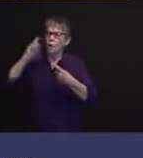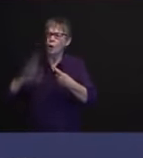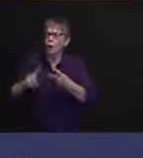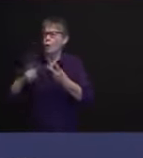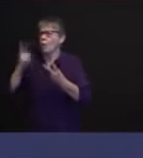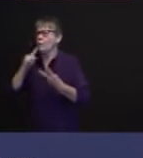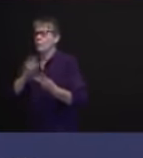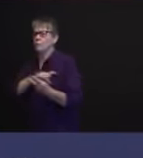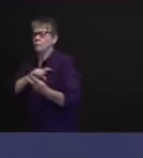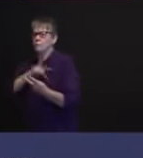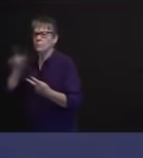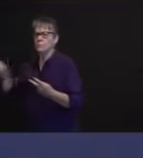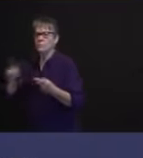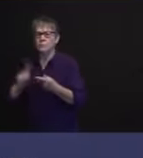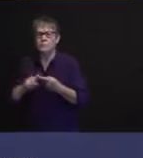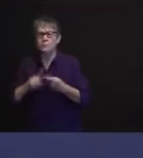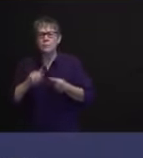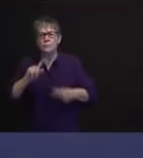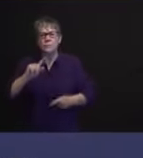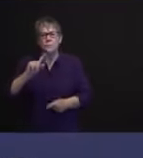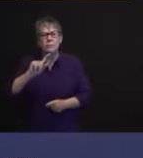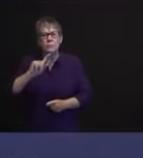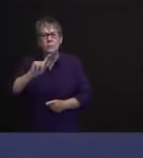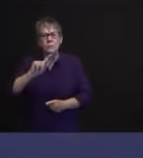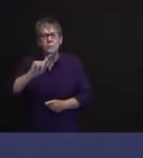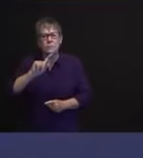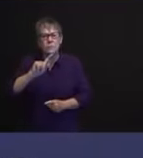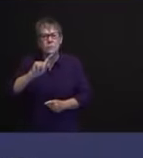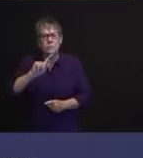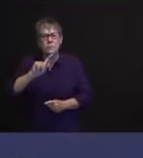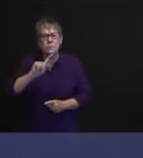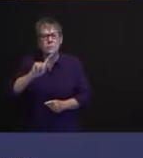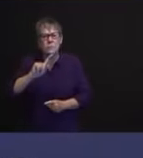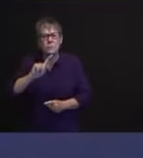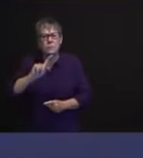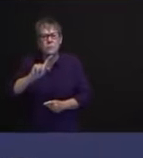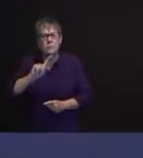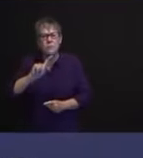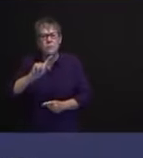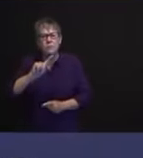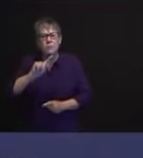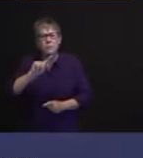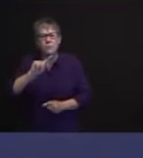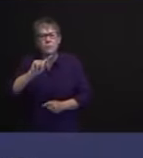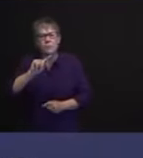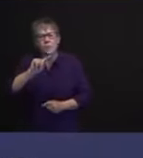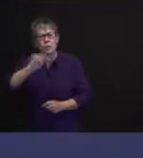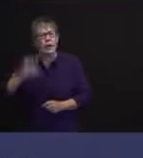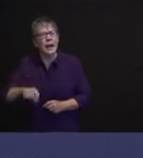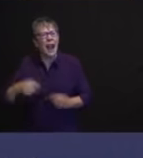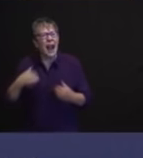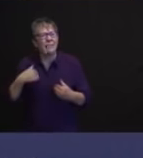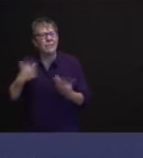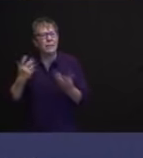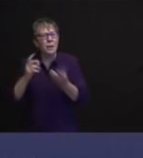weekend, sadly breaking the city's records for homicides in a year. Any comment on that and state efforts to help the capital city?